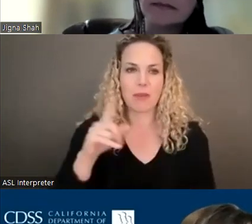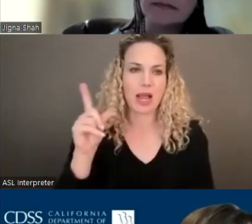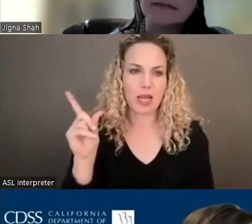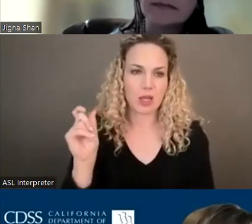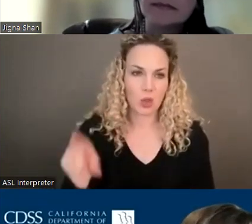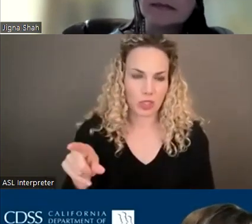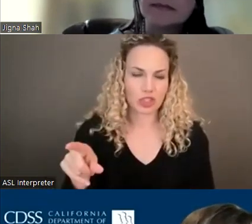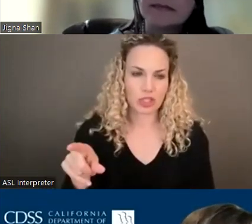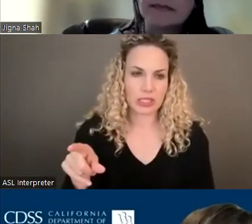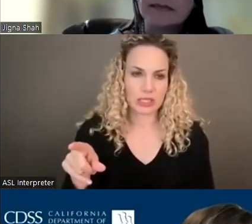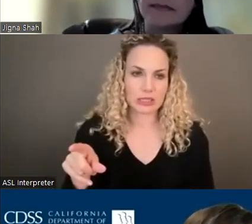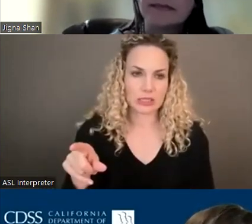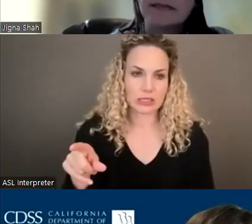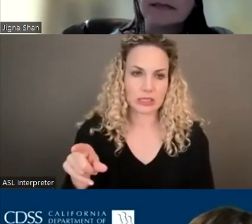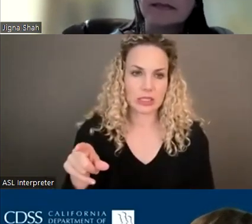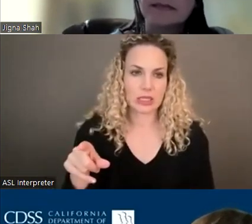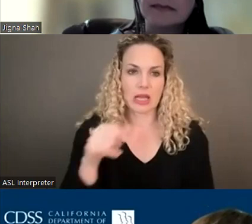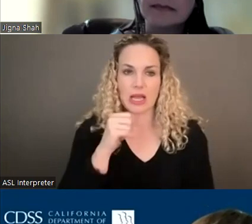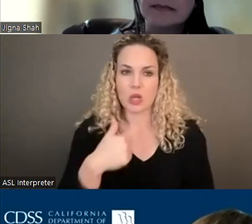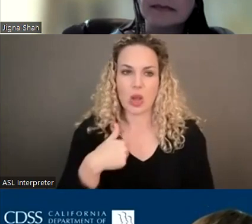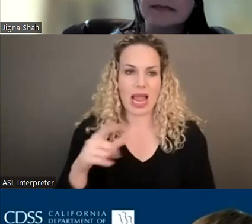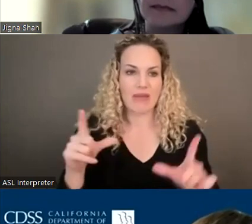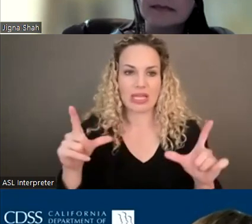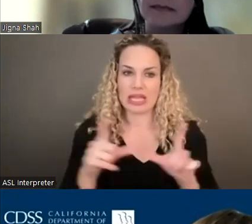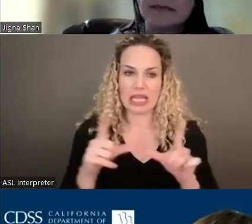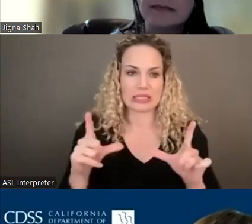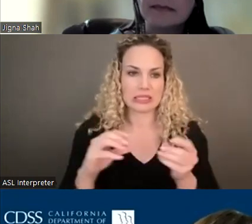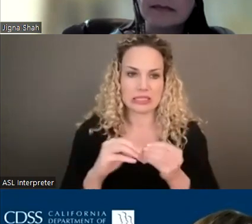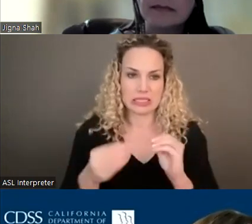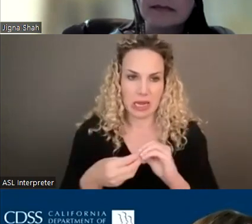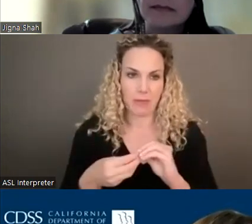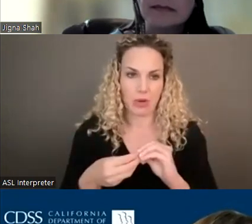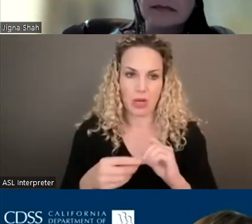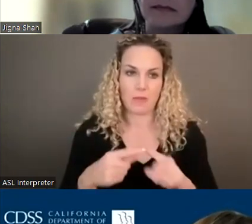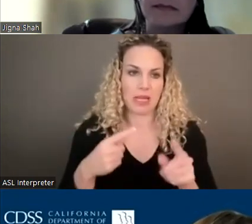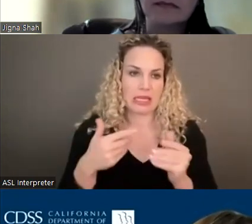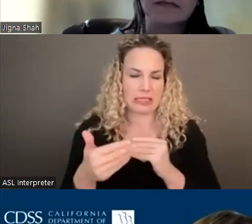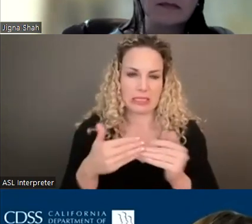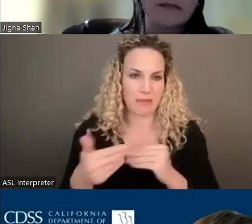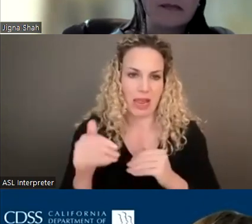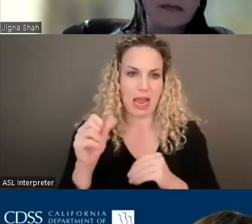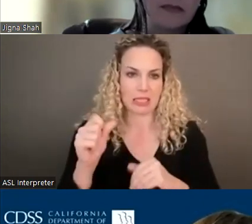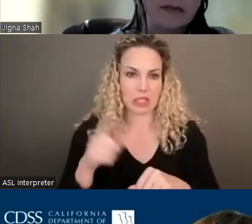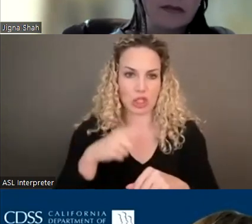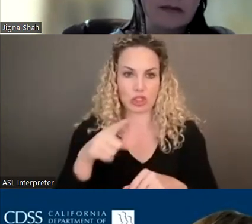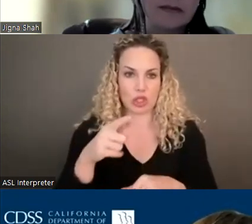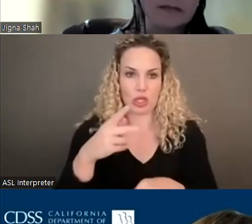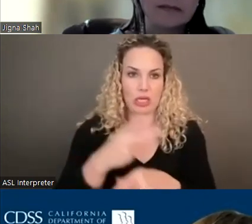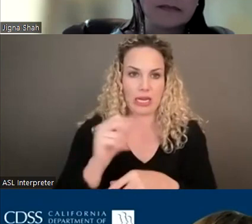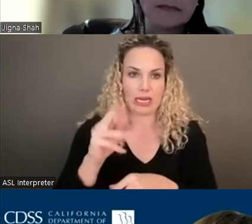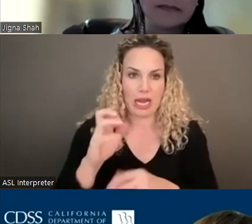is, I don't have a license number, but that doesn't matter, right? As long as you're a care provider within that